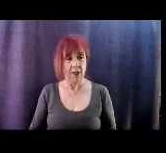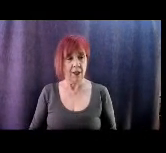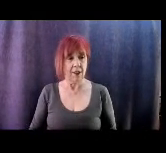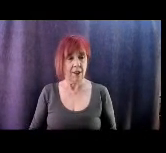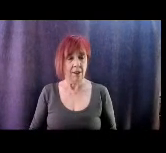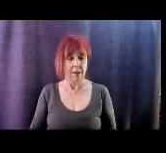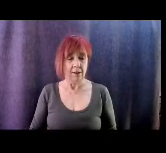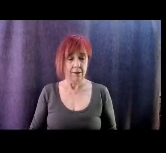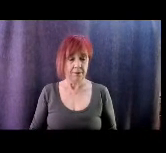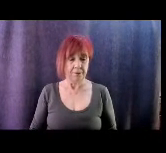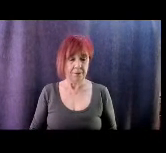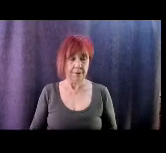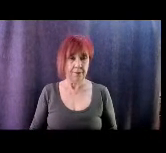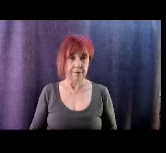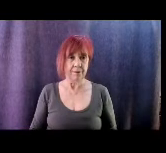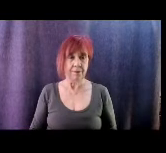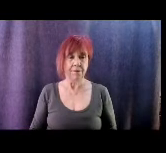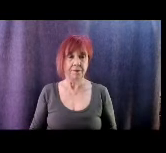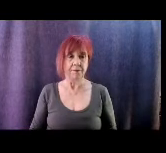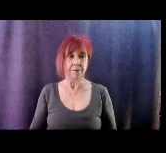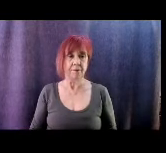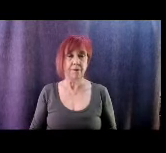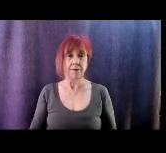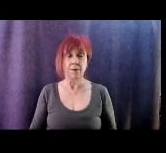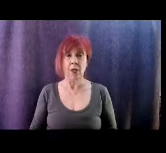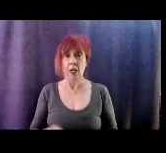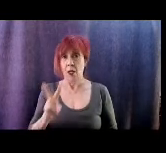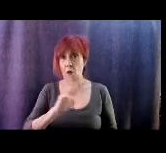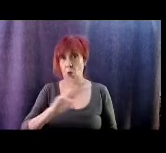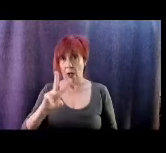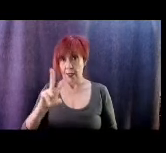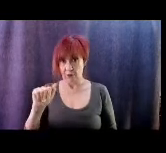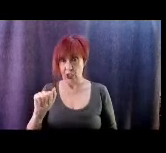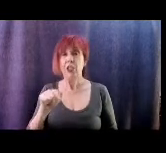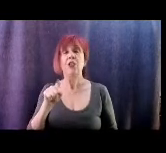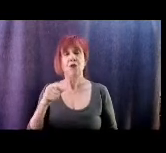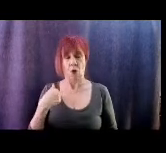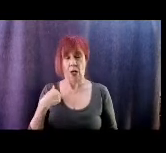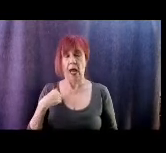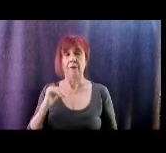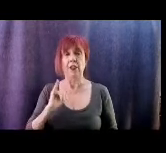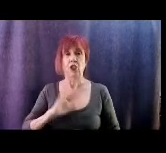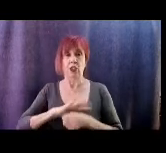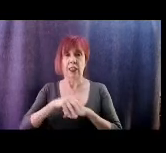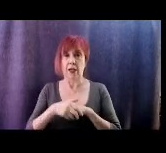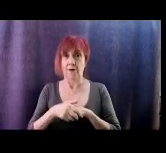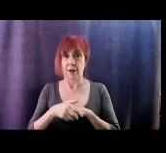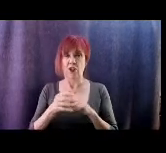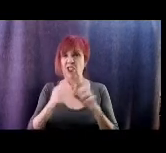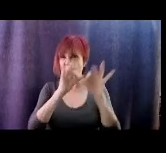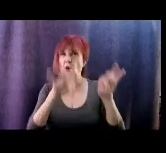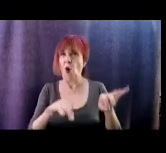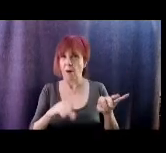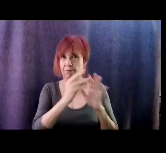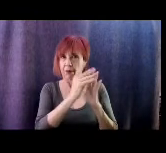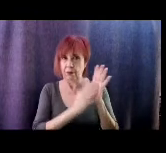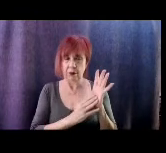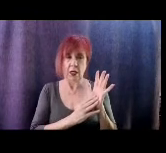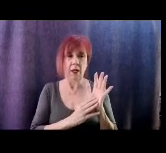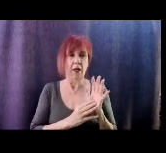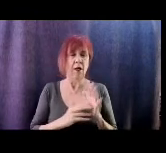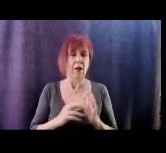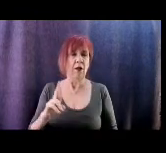Okay, I'm just, in West Virginia, you are covered by insurance. It's a form that you fill out. BRIM is our state